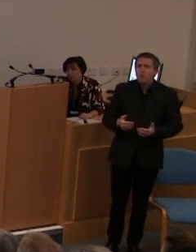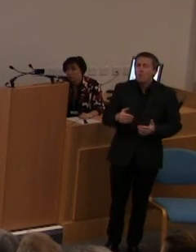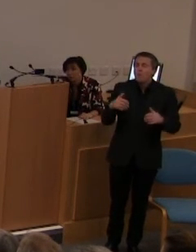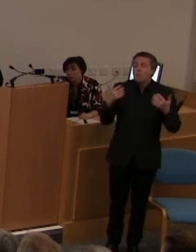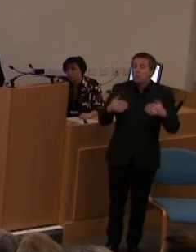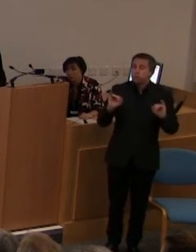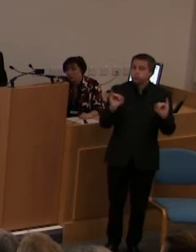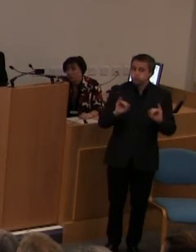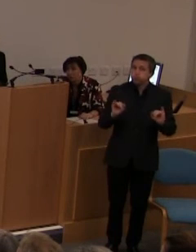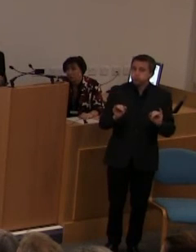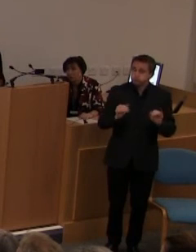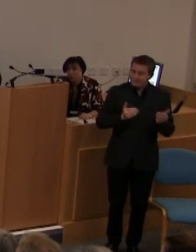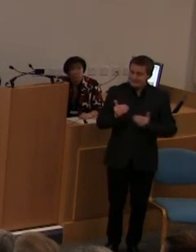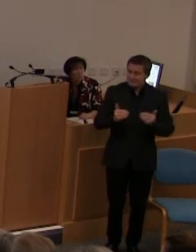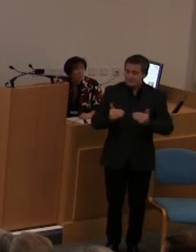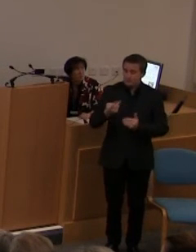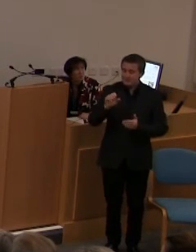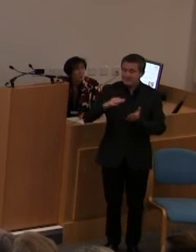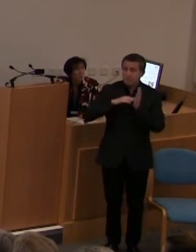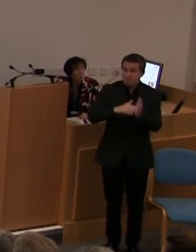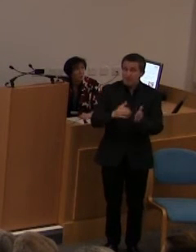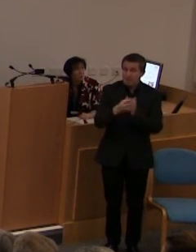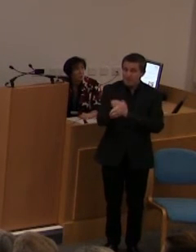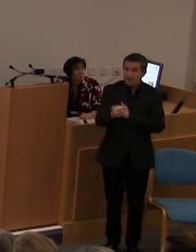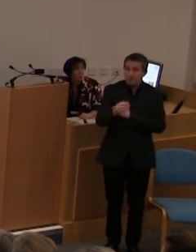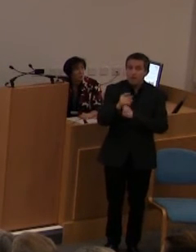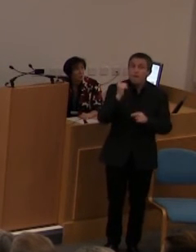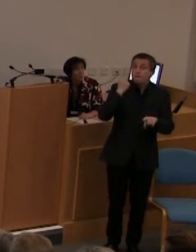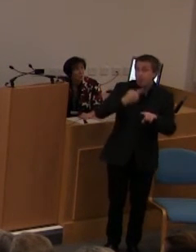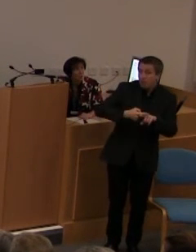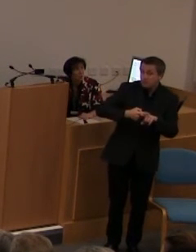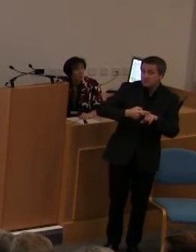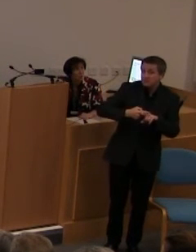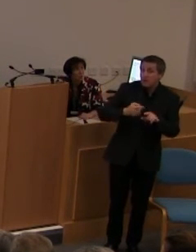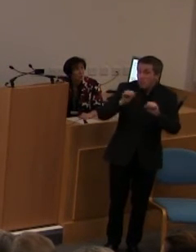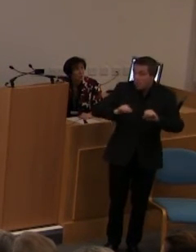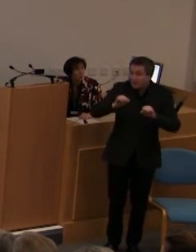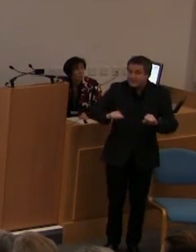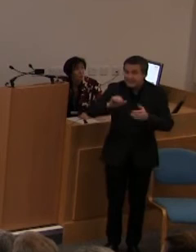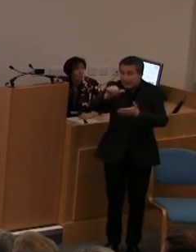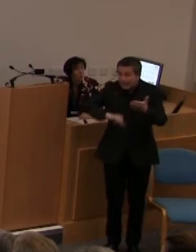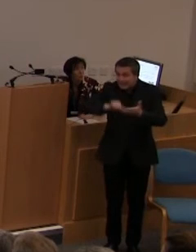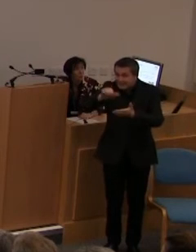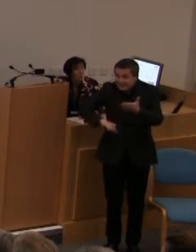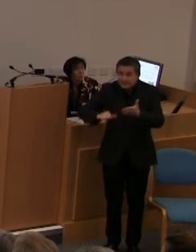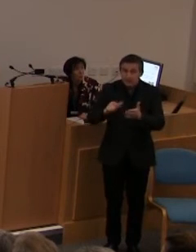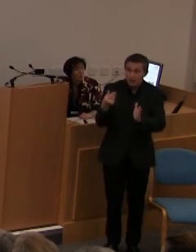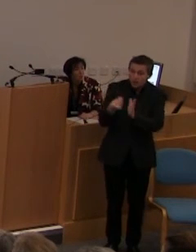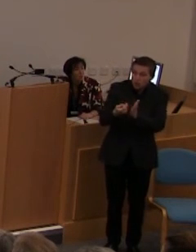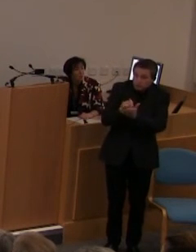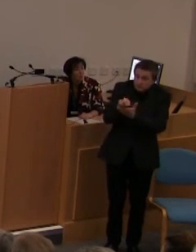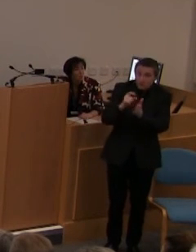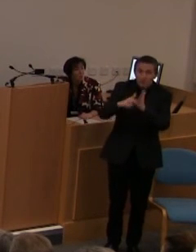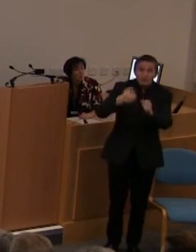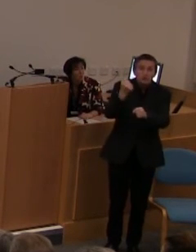challenge. We've also got the ongoing challenge of waiting times and drug costs and new drugs